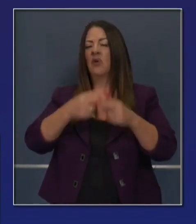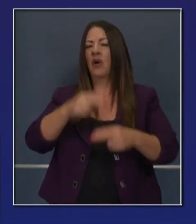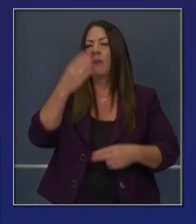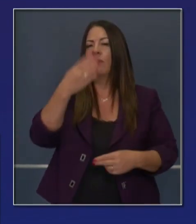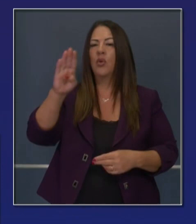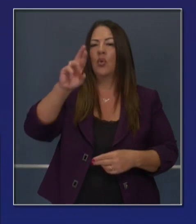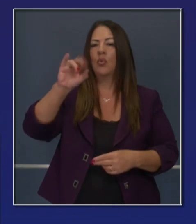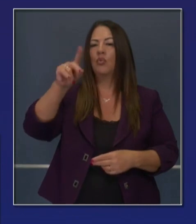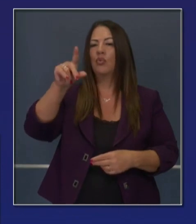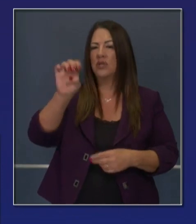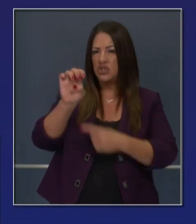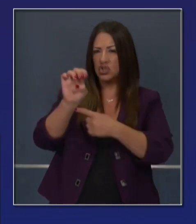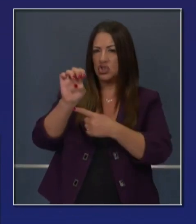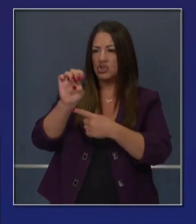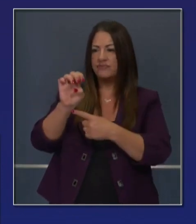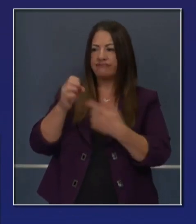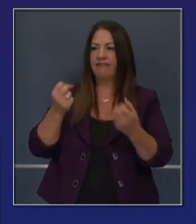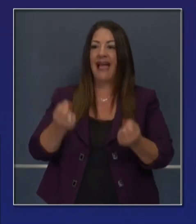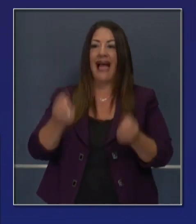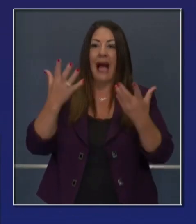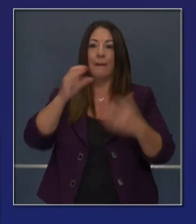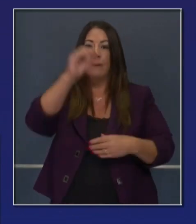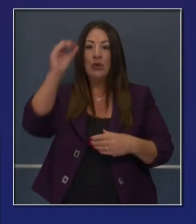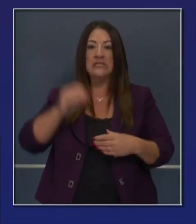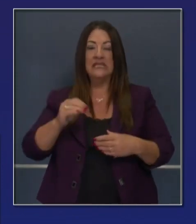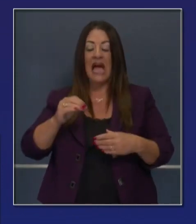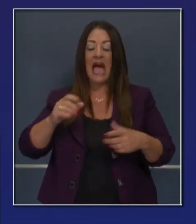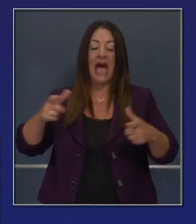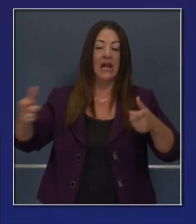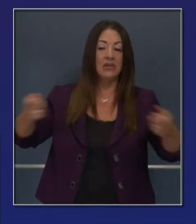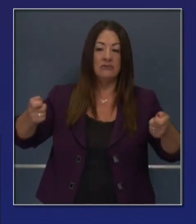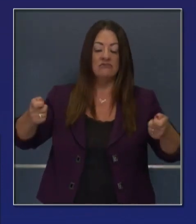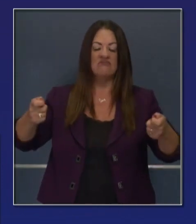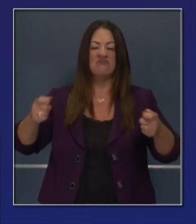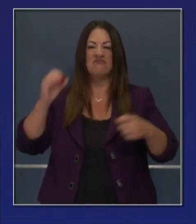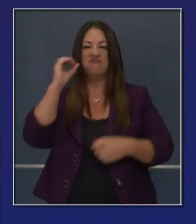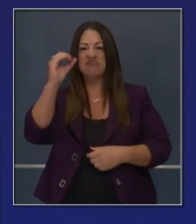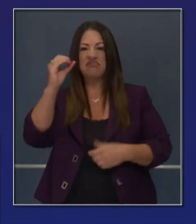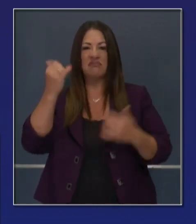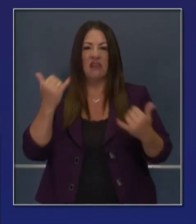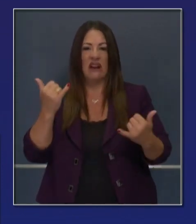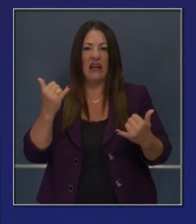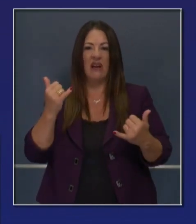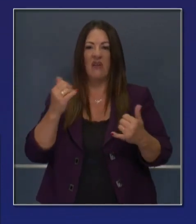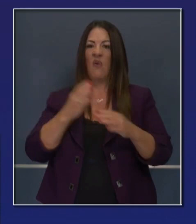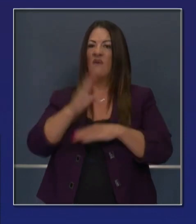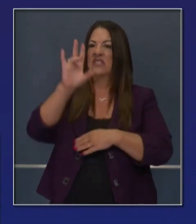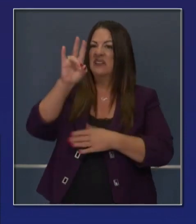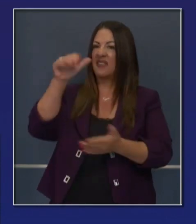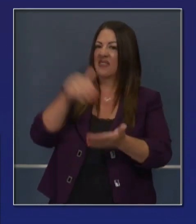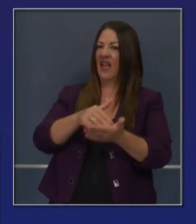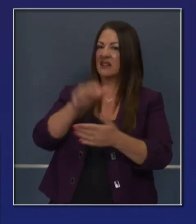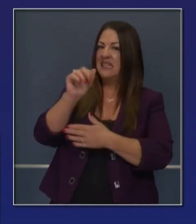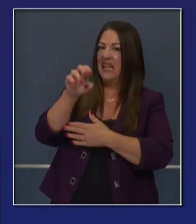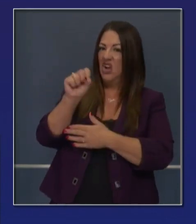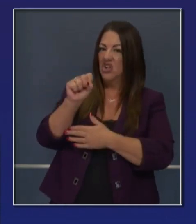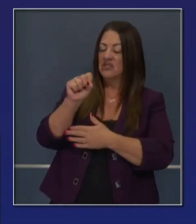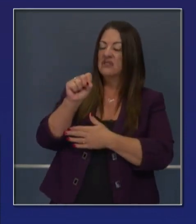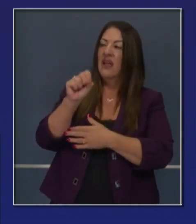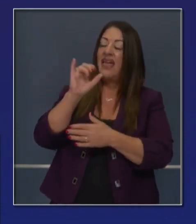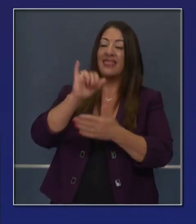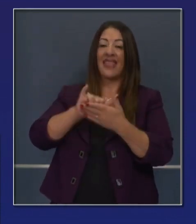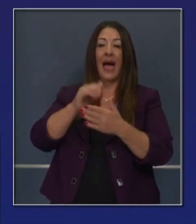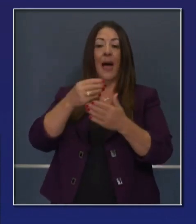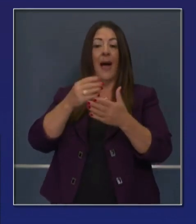This is 0% contained, 7,000 acres, also part of that FMAG that we received from